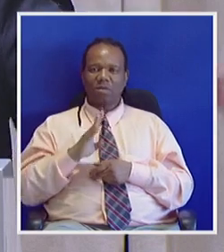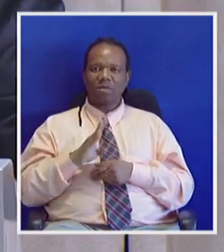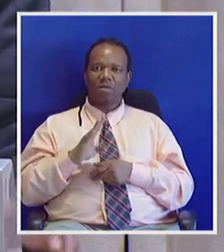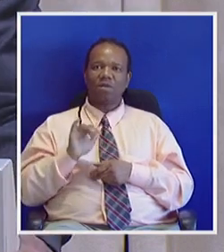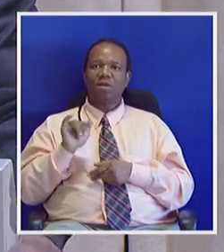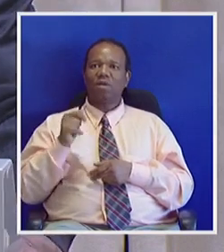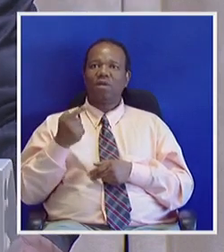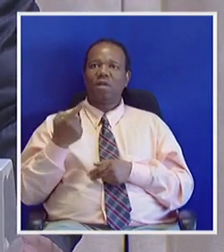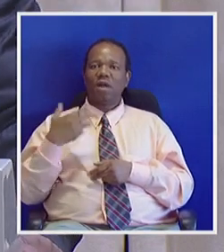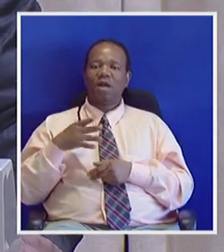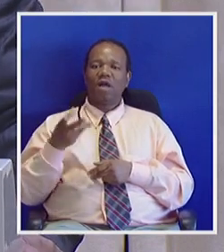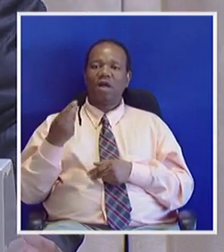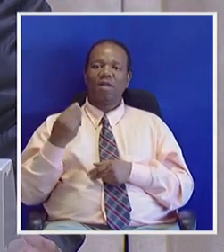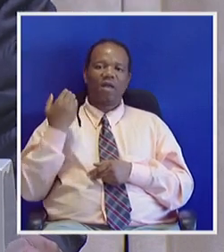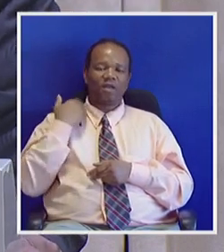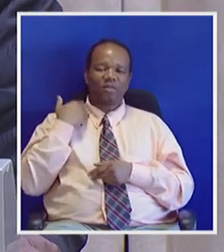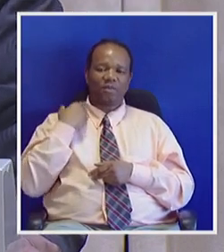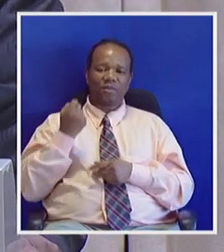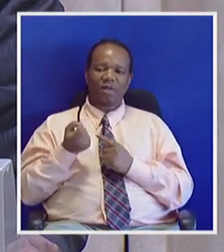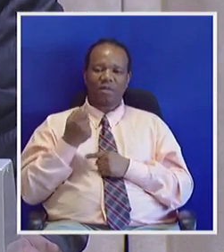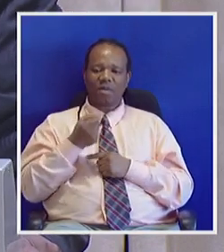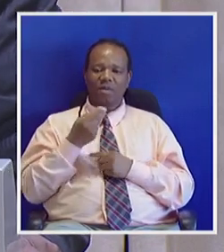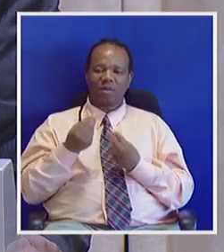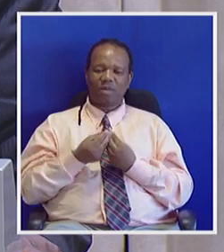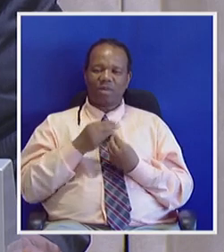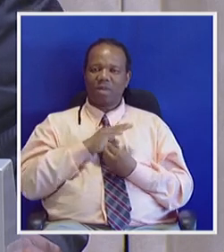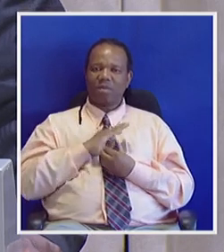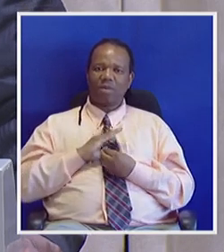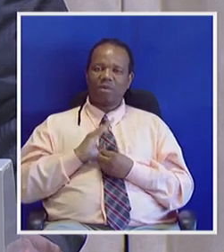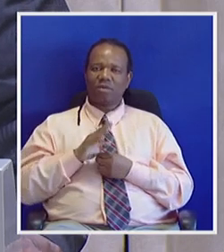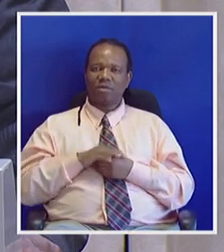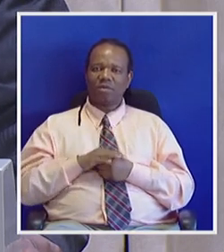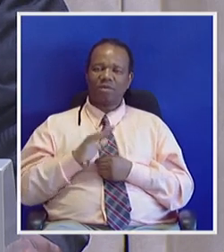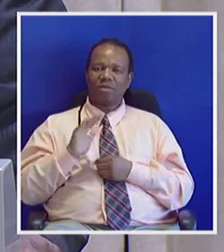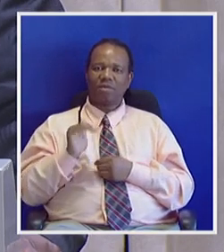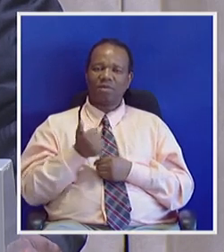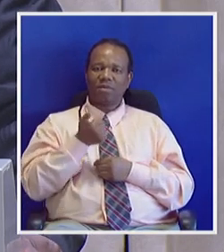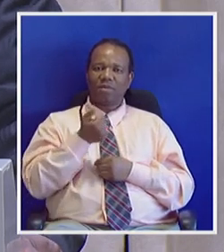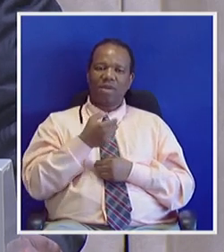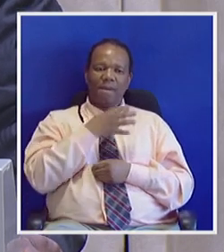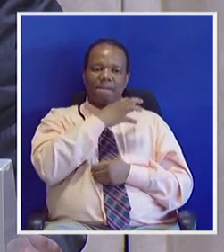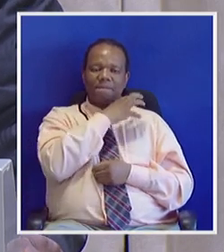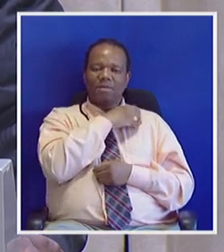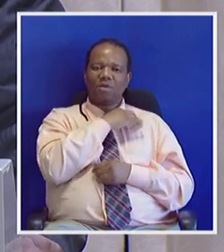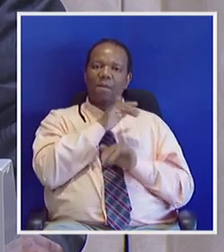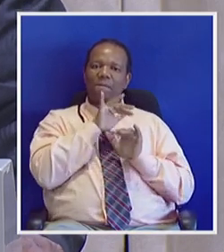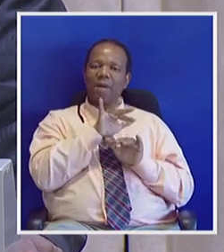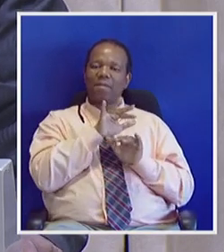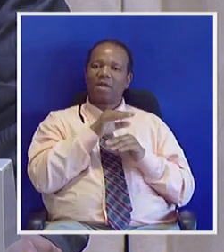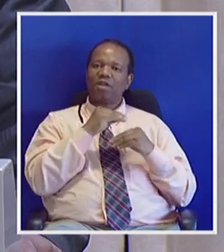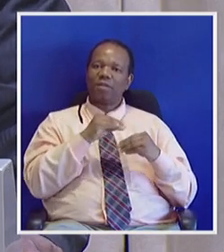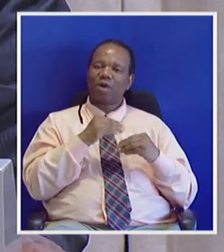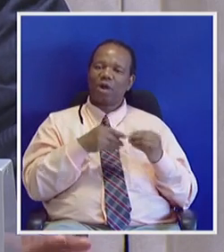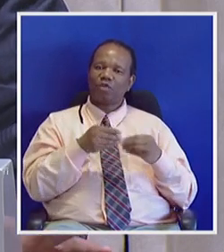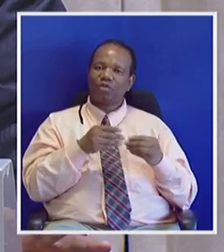other expenses that accompany that. Now, the Minister of Public Enterprises has been very vocal in saying